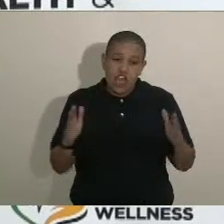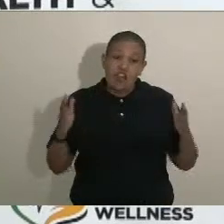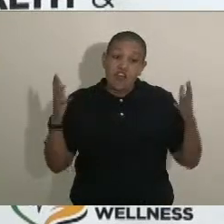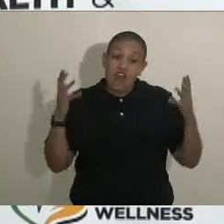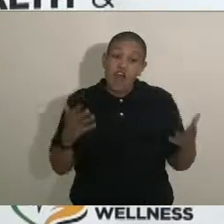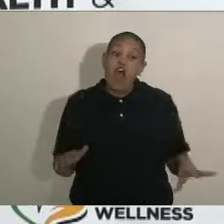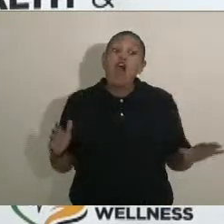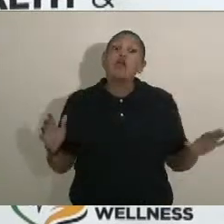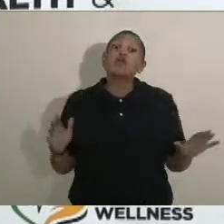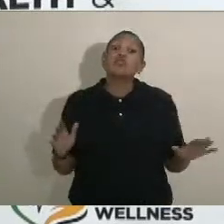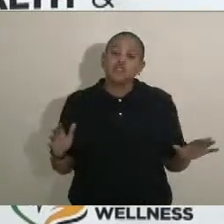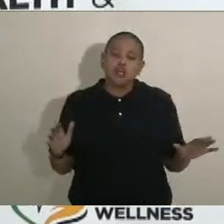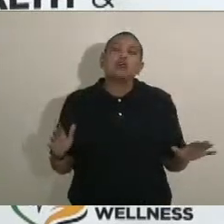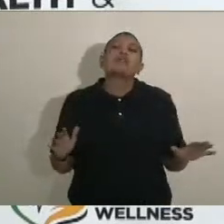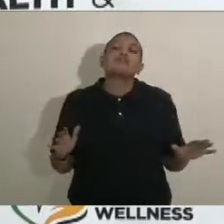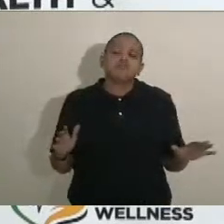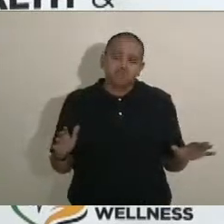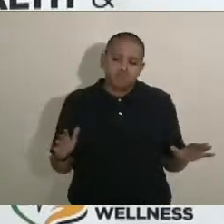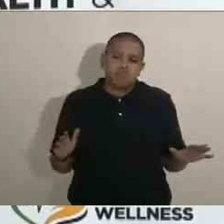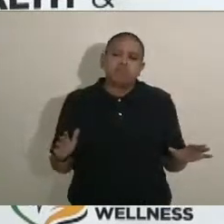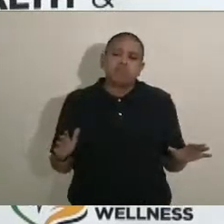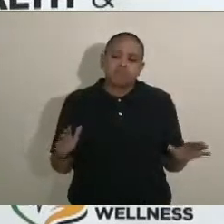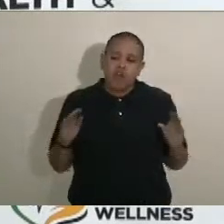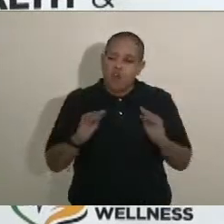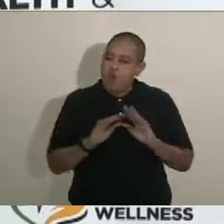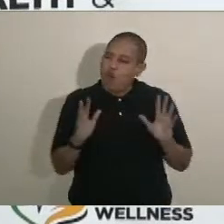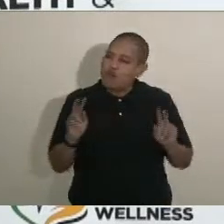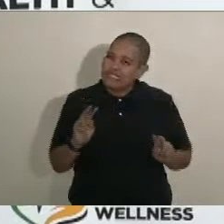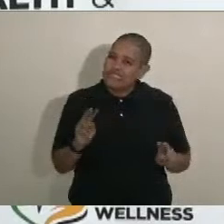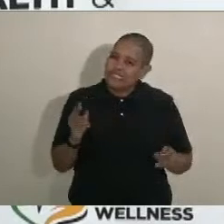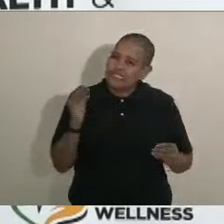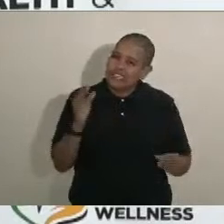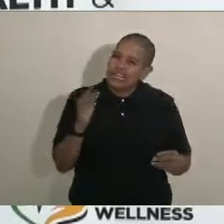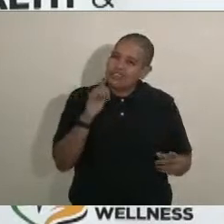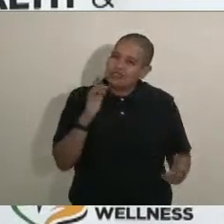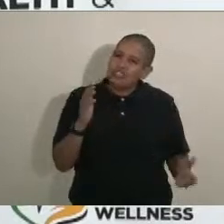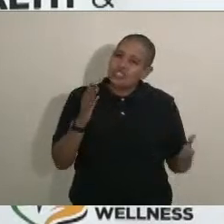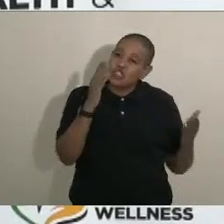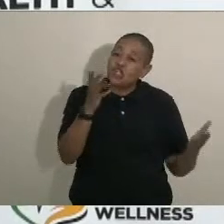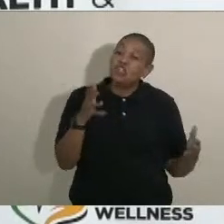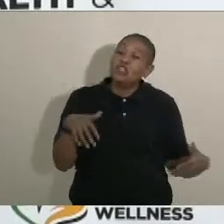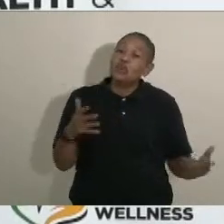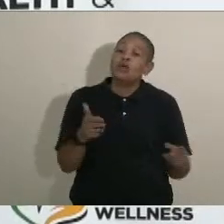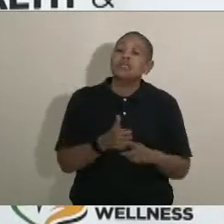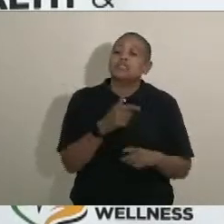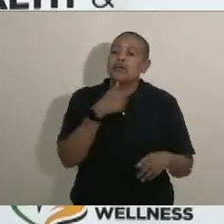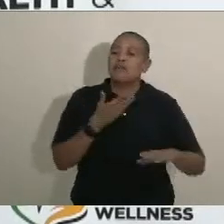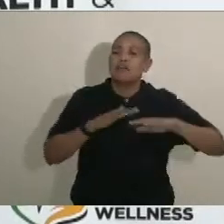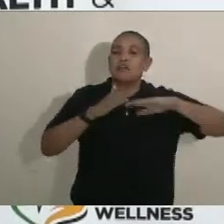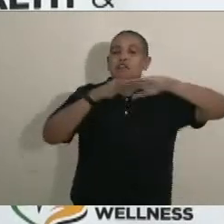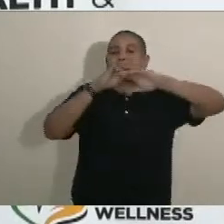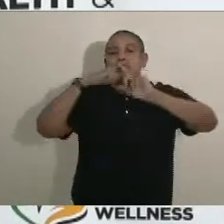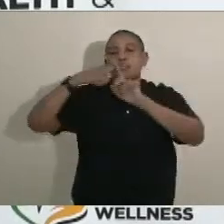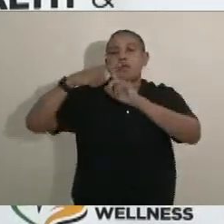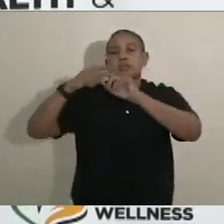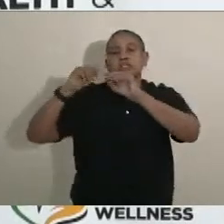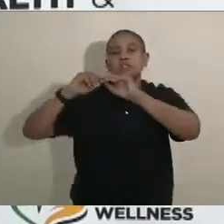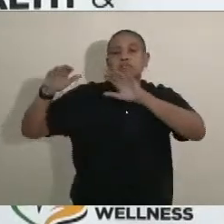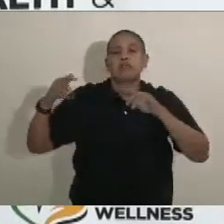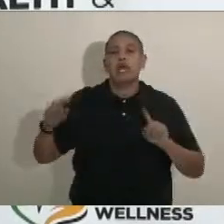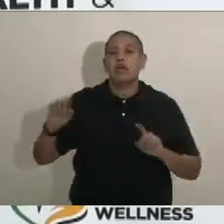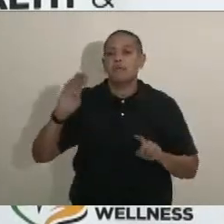conclusion is the obvious data suggesting that there is an increase in positivity with